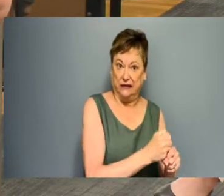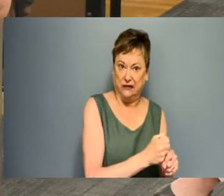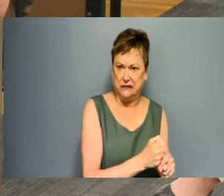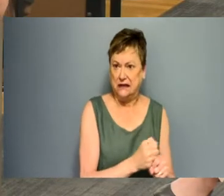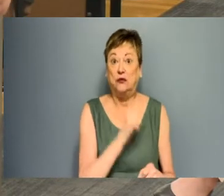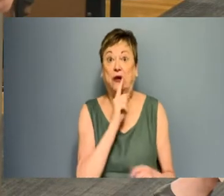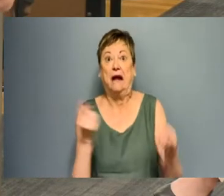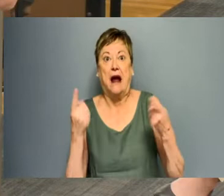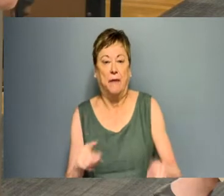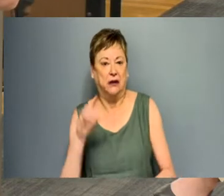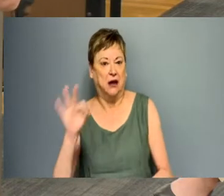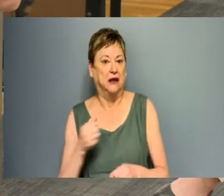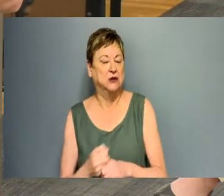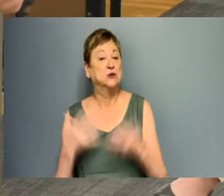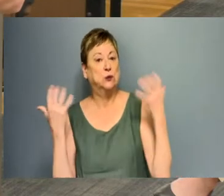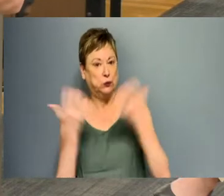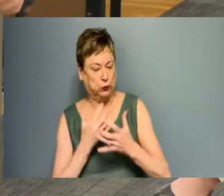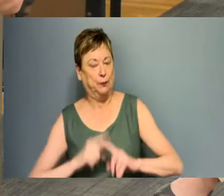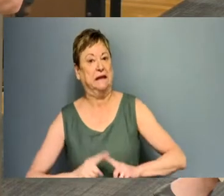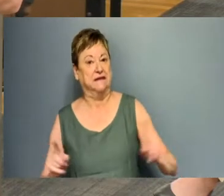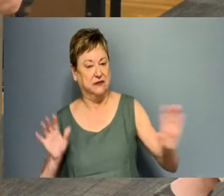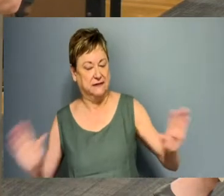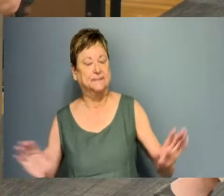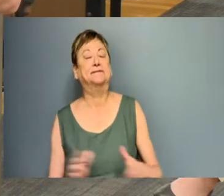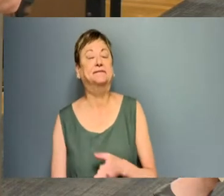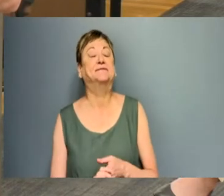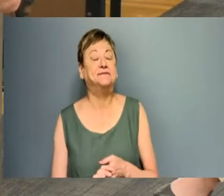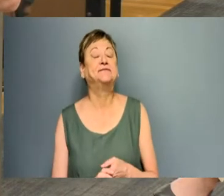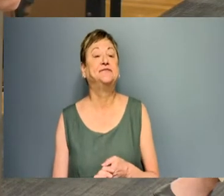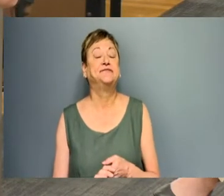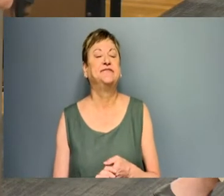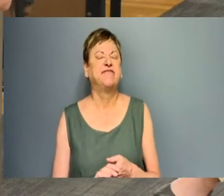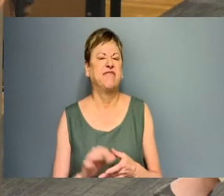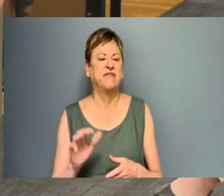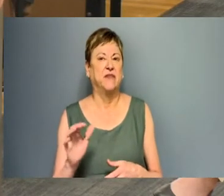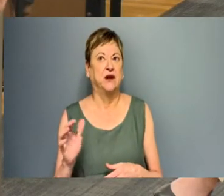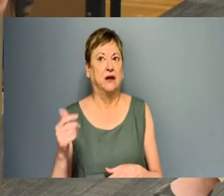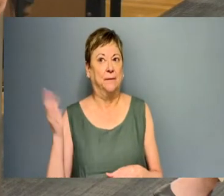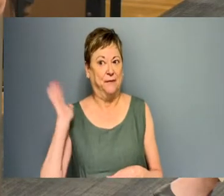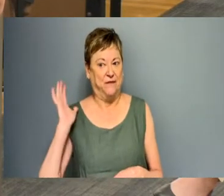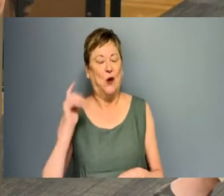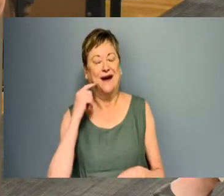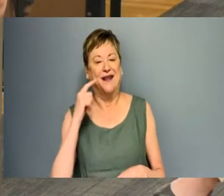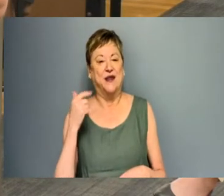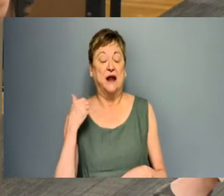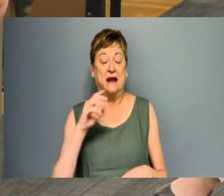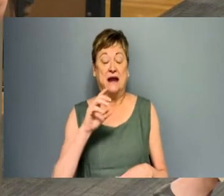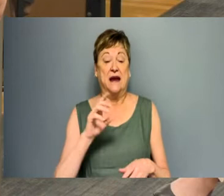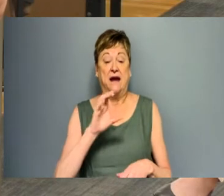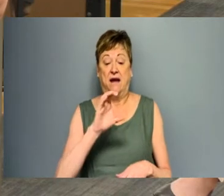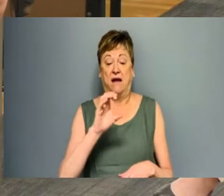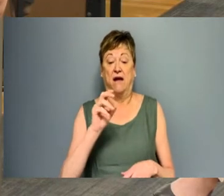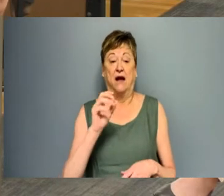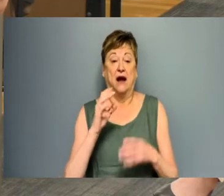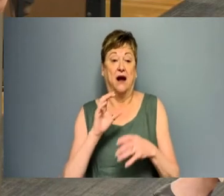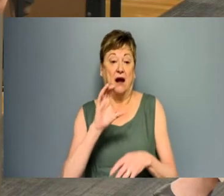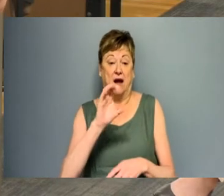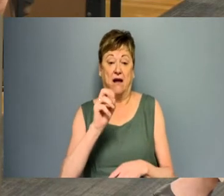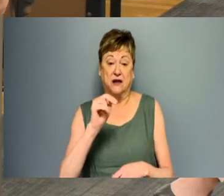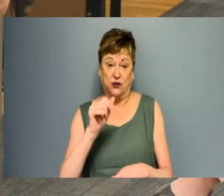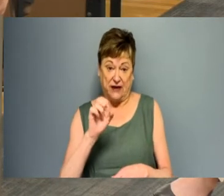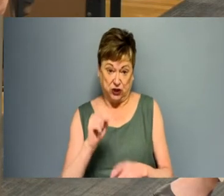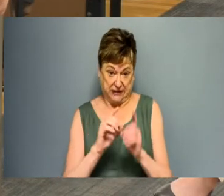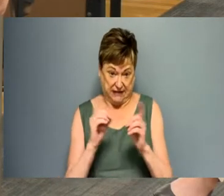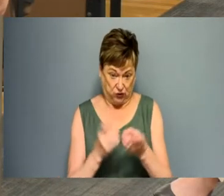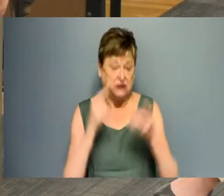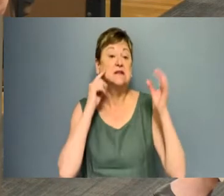9 years. And at that time, we decided, or we, the conservation district at that time, decided that they wanted